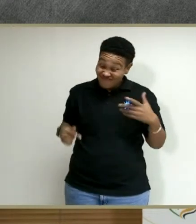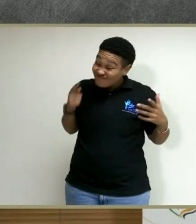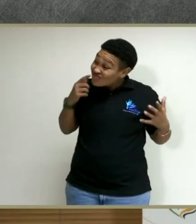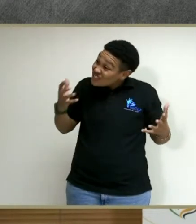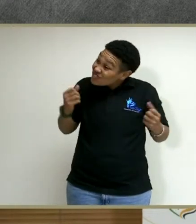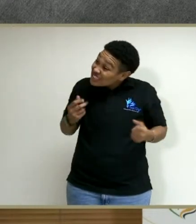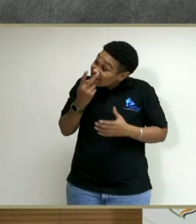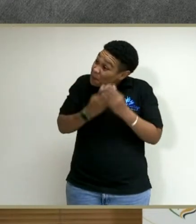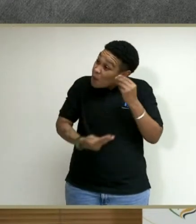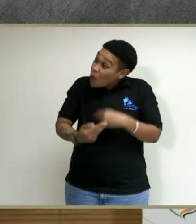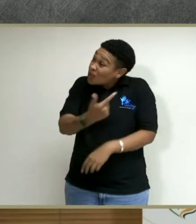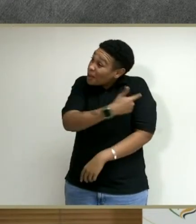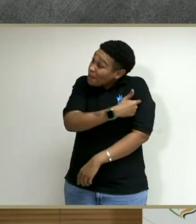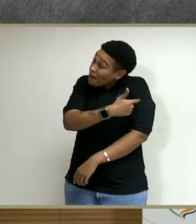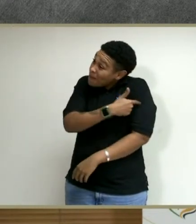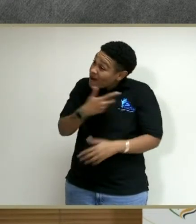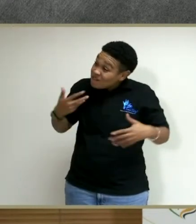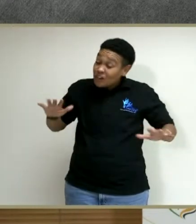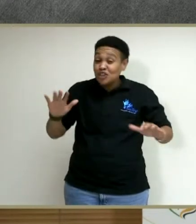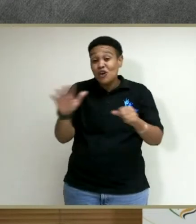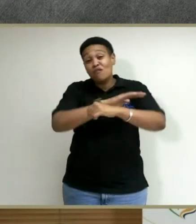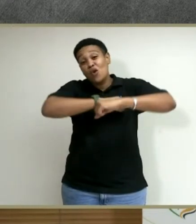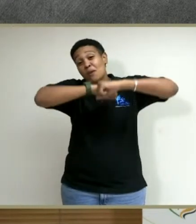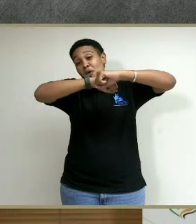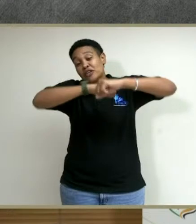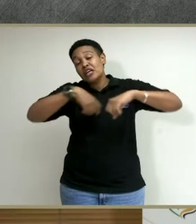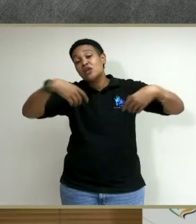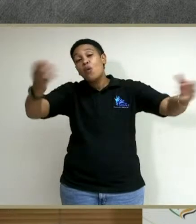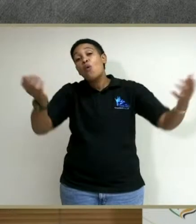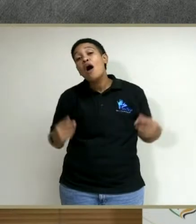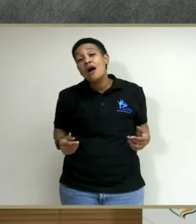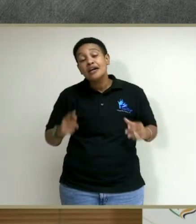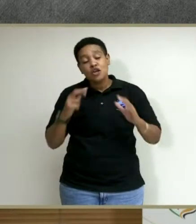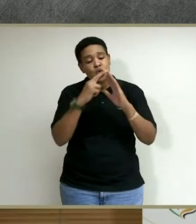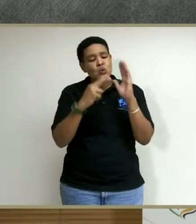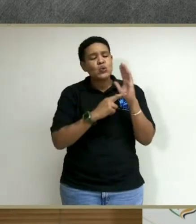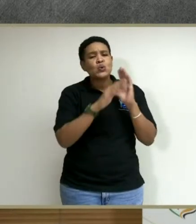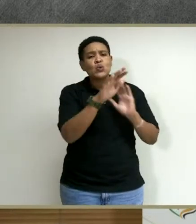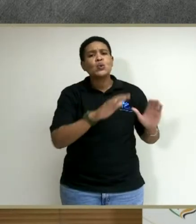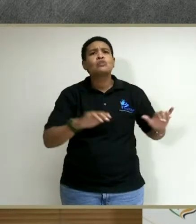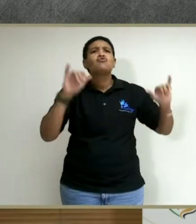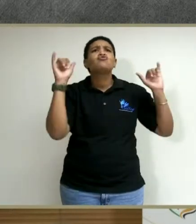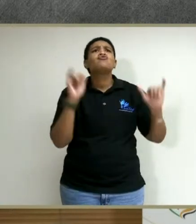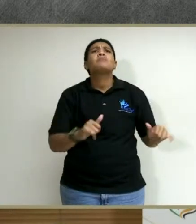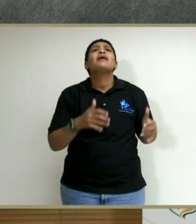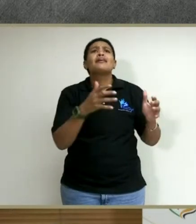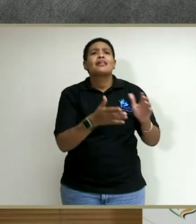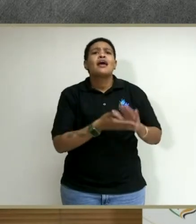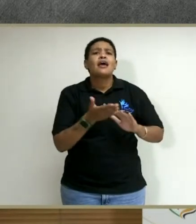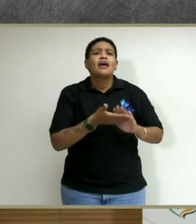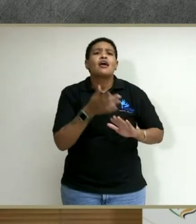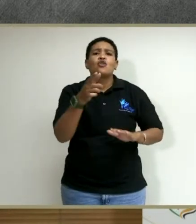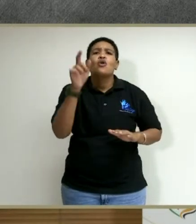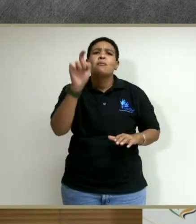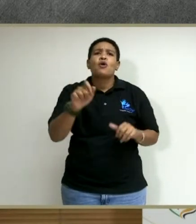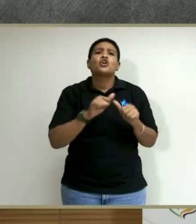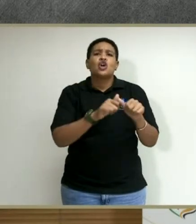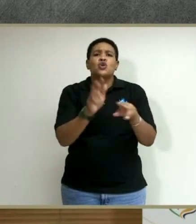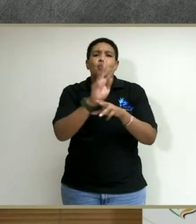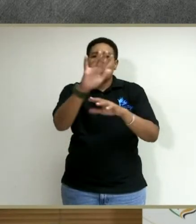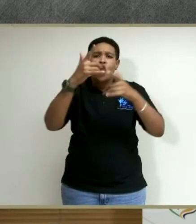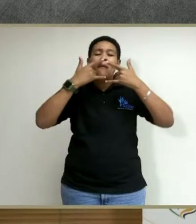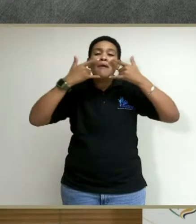both doses and you are fully protected, the protocols remain in place. You must continue to wear your